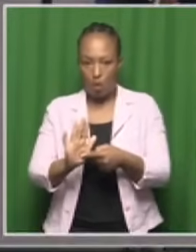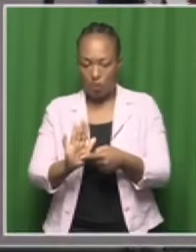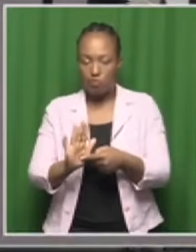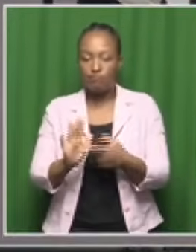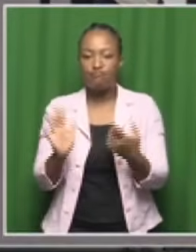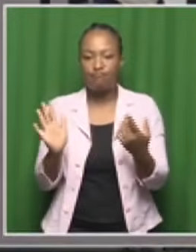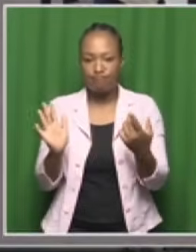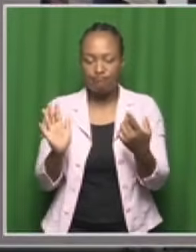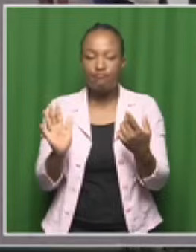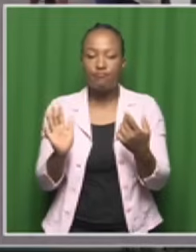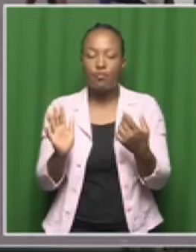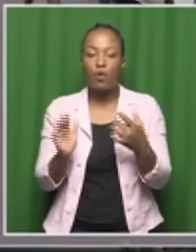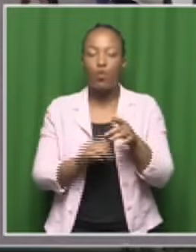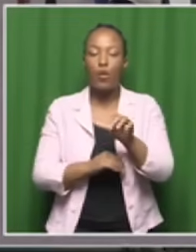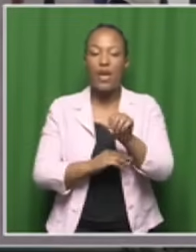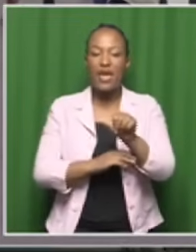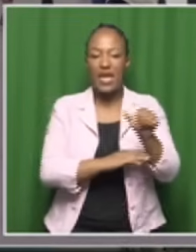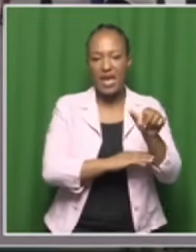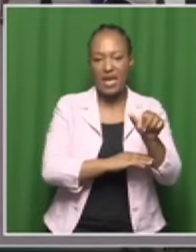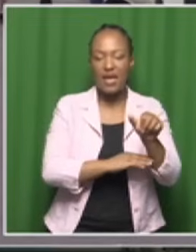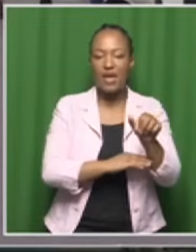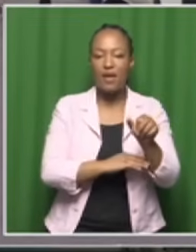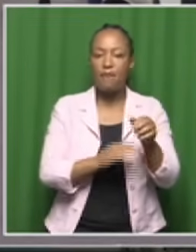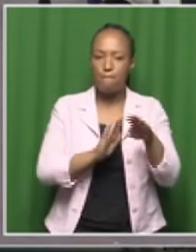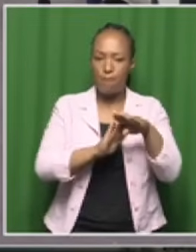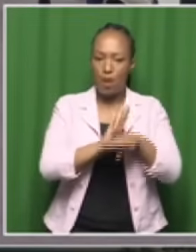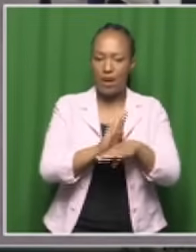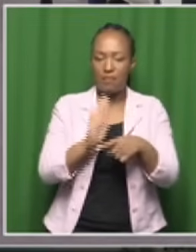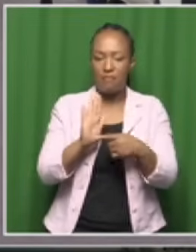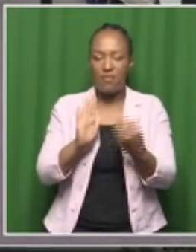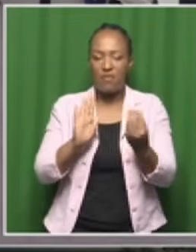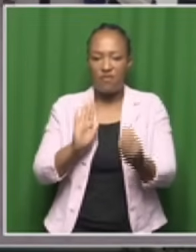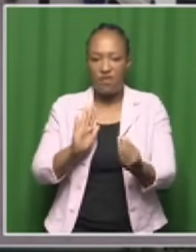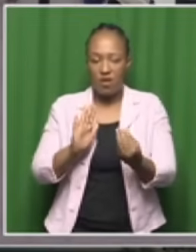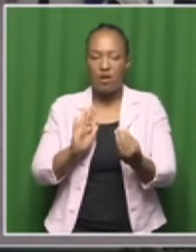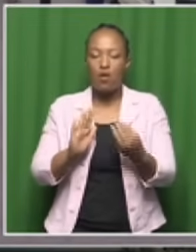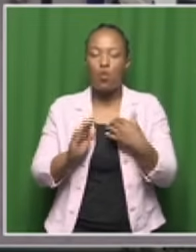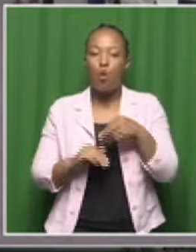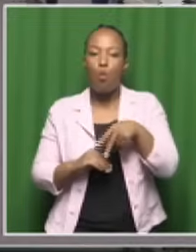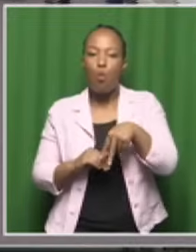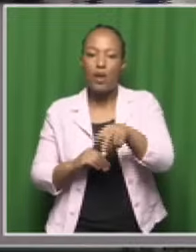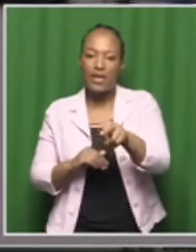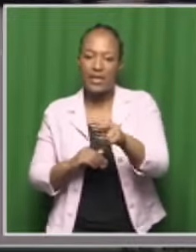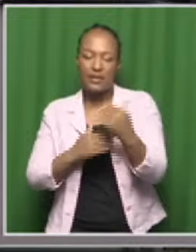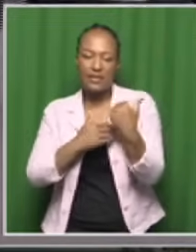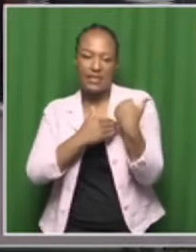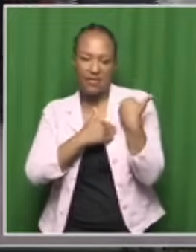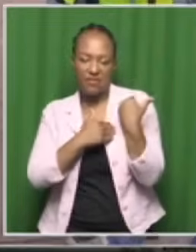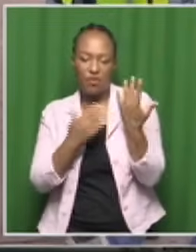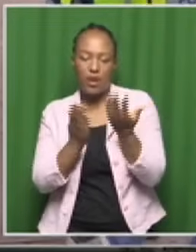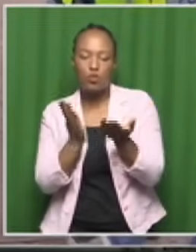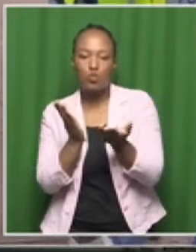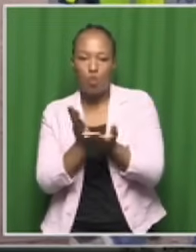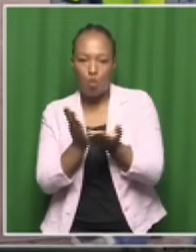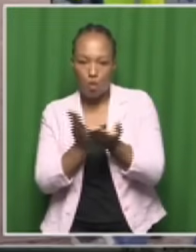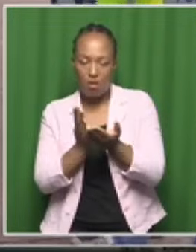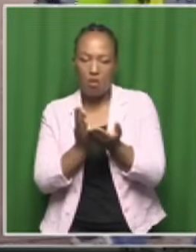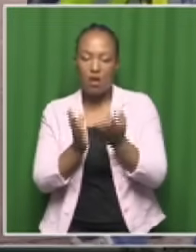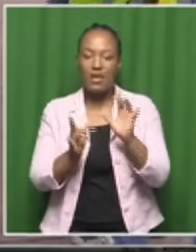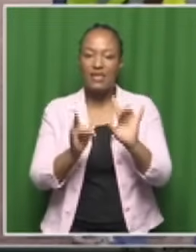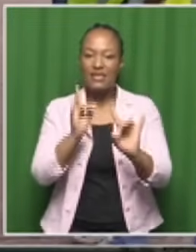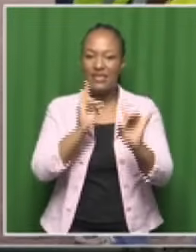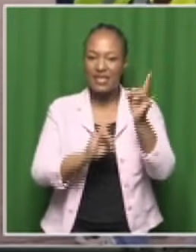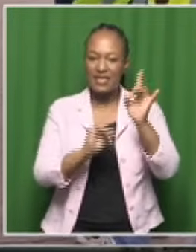we do have a program where we it's called the Walking Safely to School program that we're implementing in the city of Tshwane